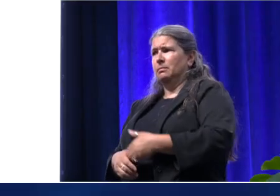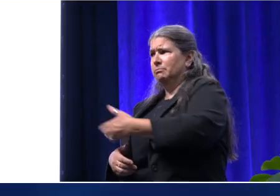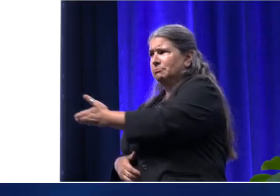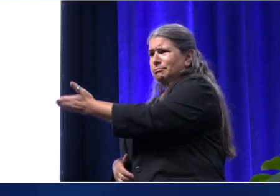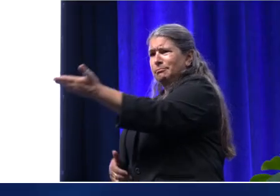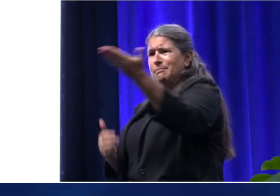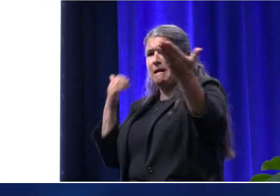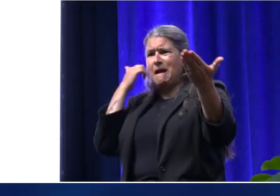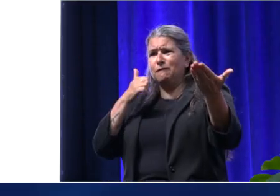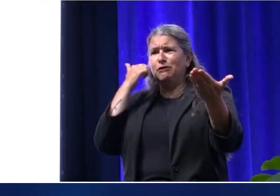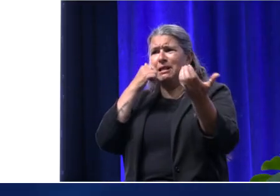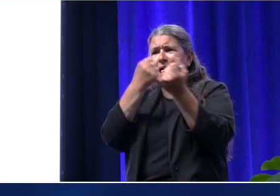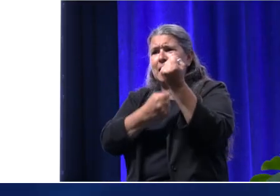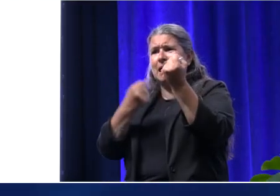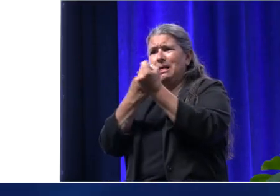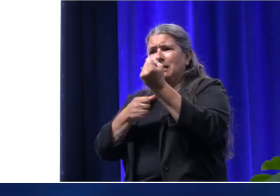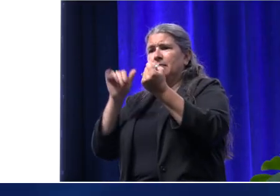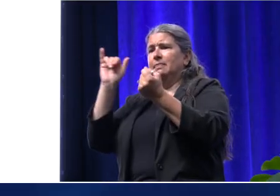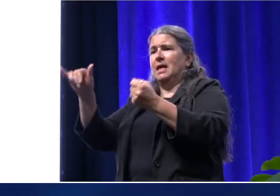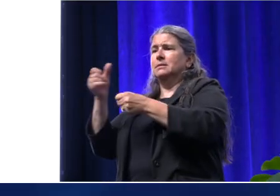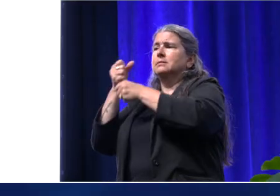is what is making the difference.